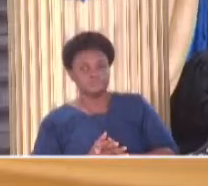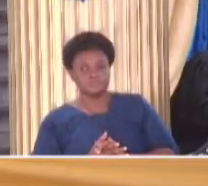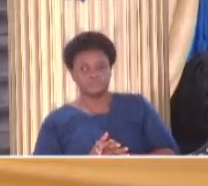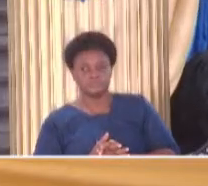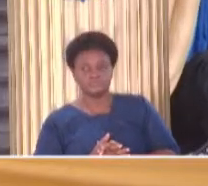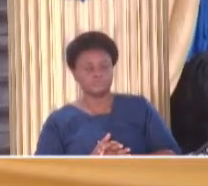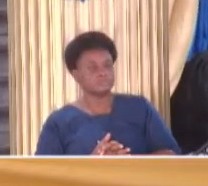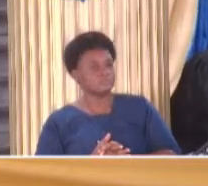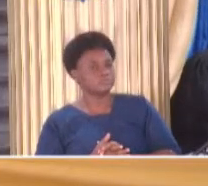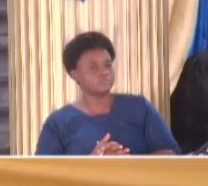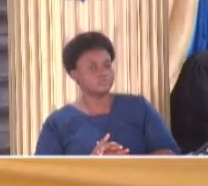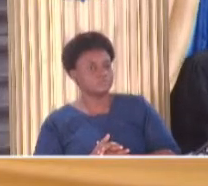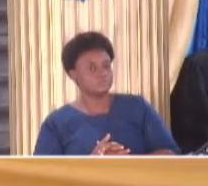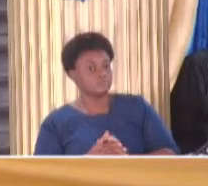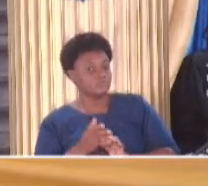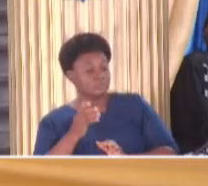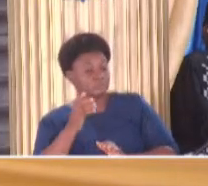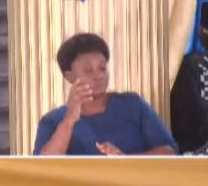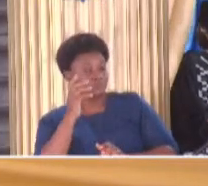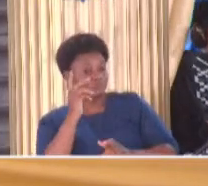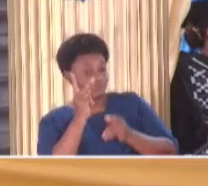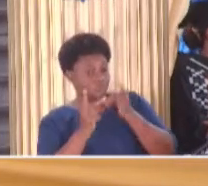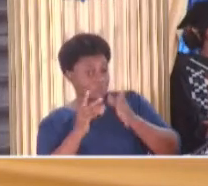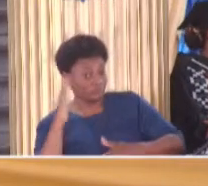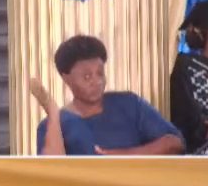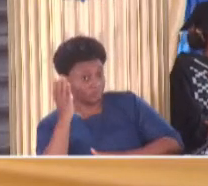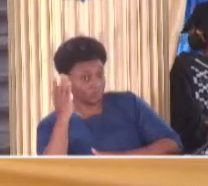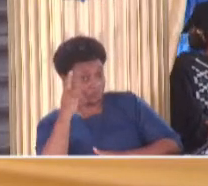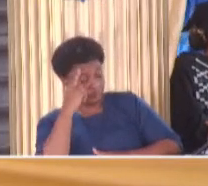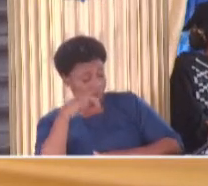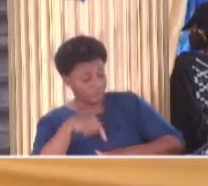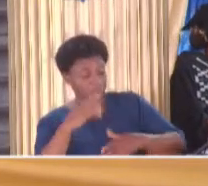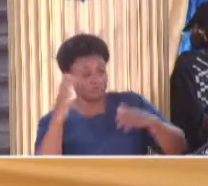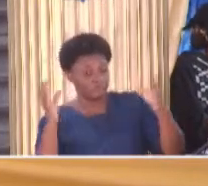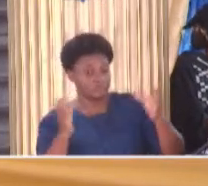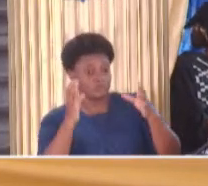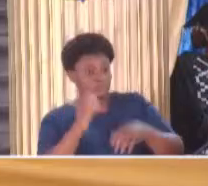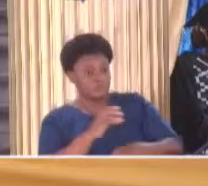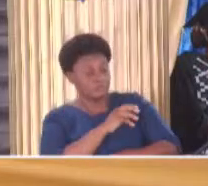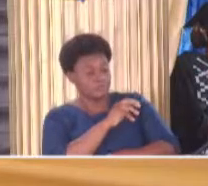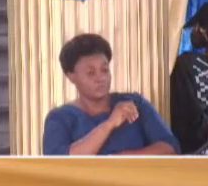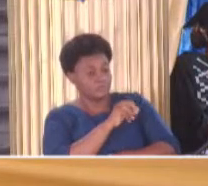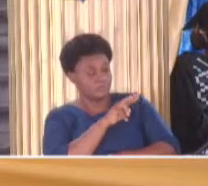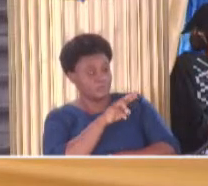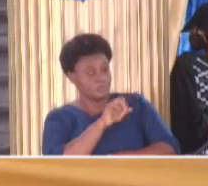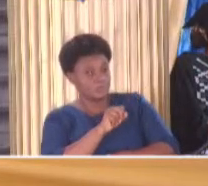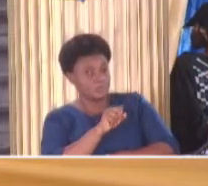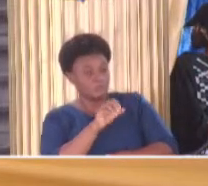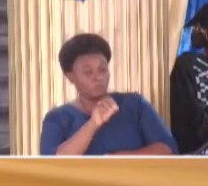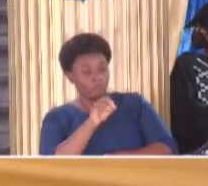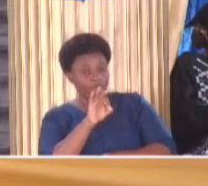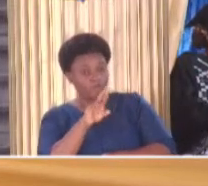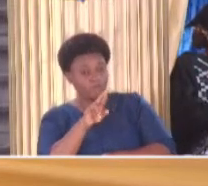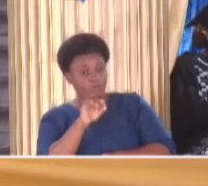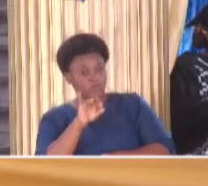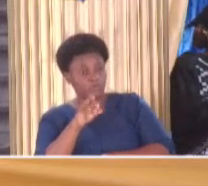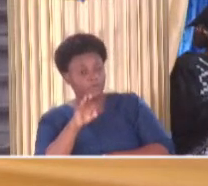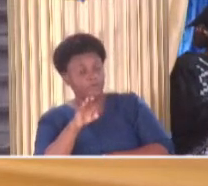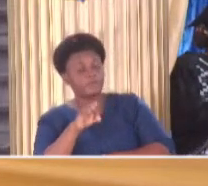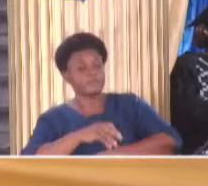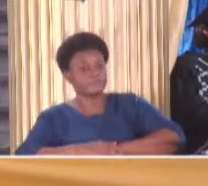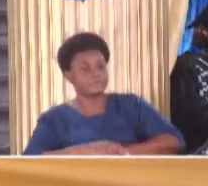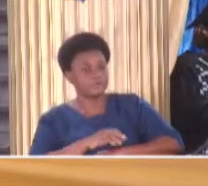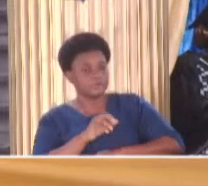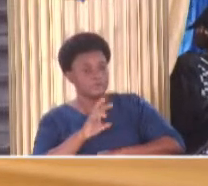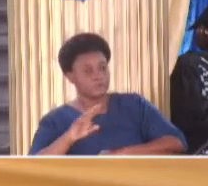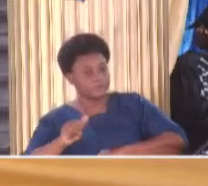Our guest speaker for this morning's ceremony is Mrs. Gertrude Oforuwa Fefuame.